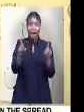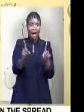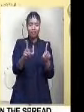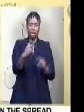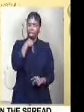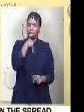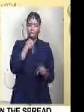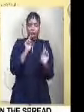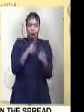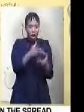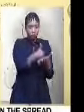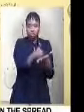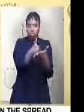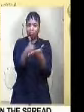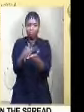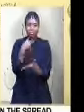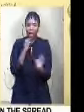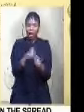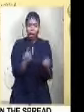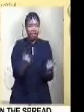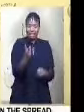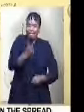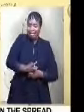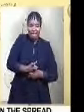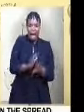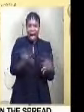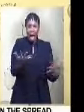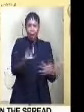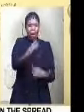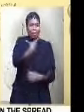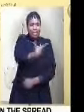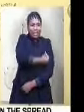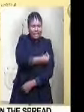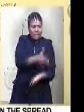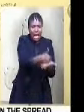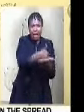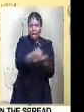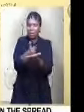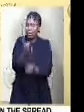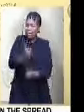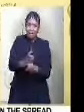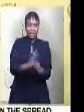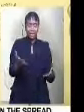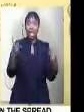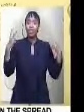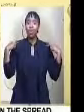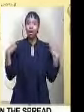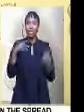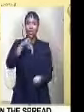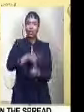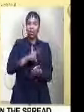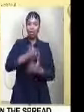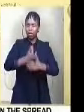who have fallen ill. They have struggled to find the medical supplies and personnel necessary to